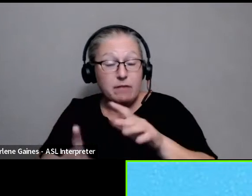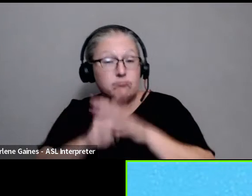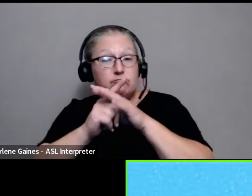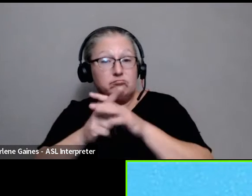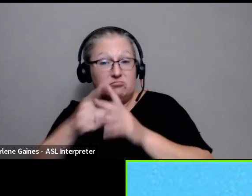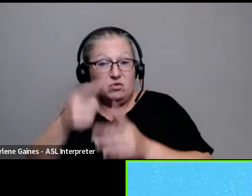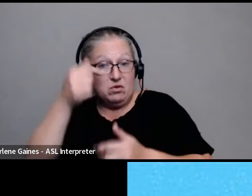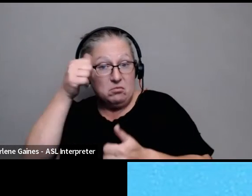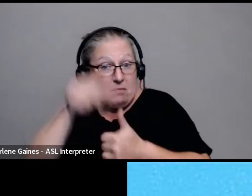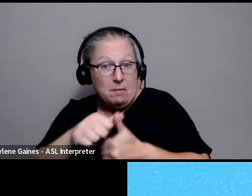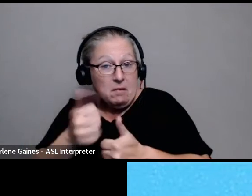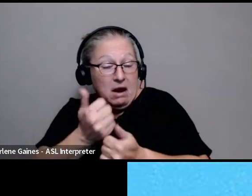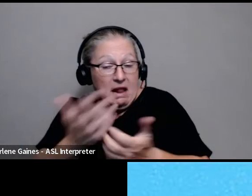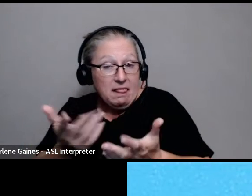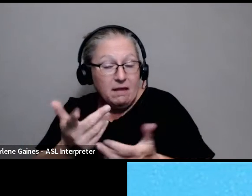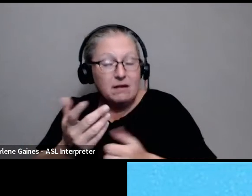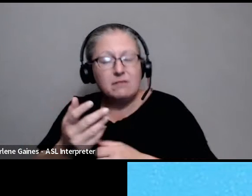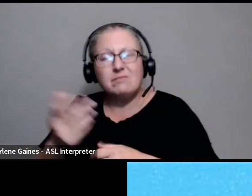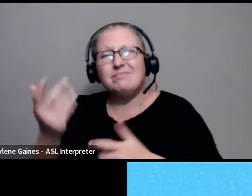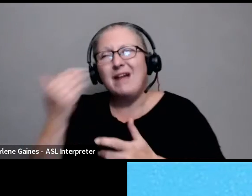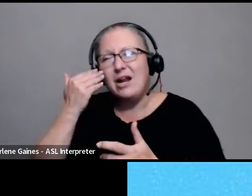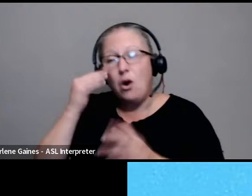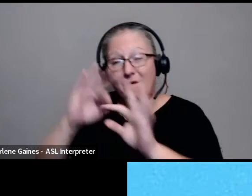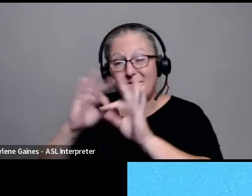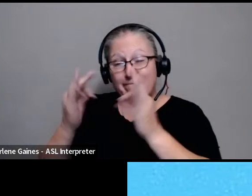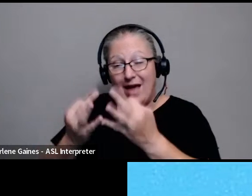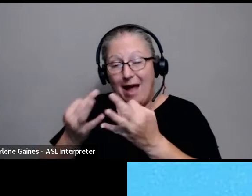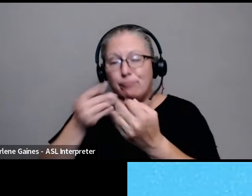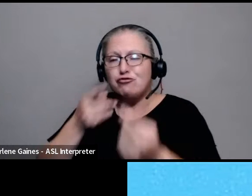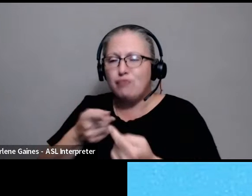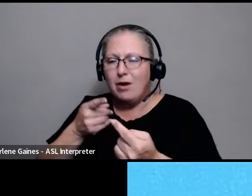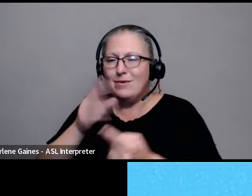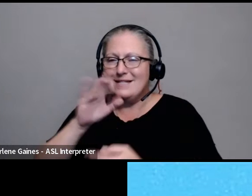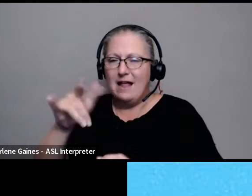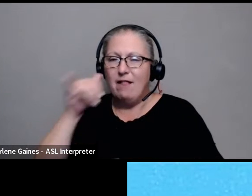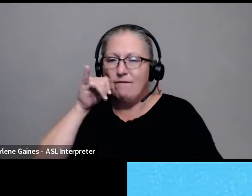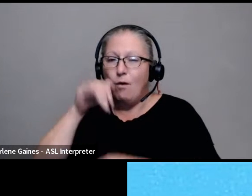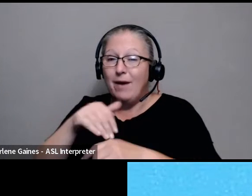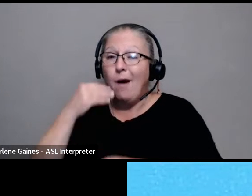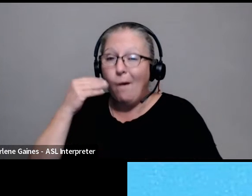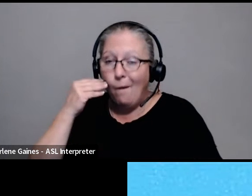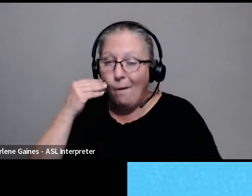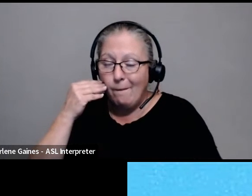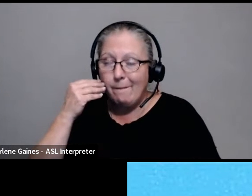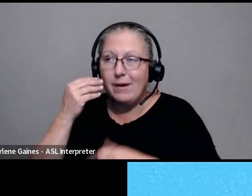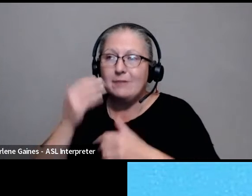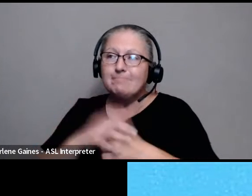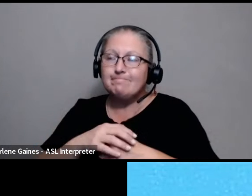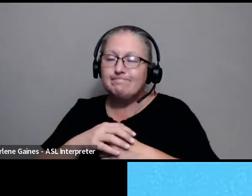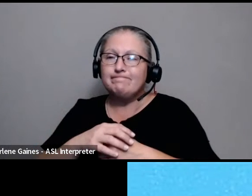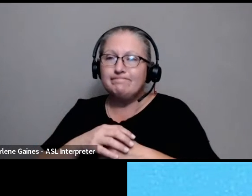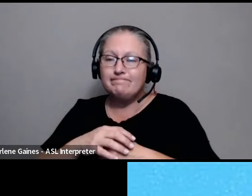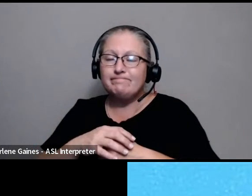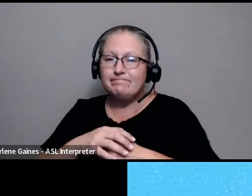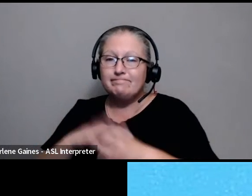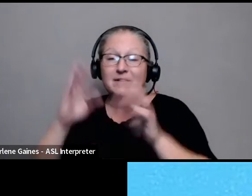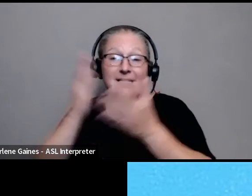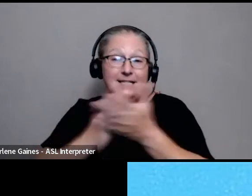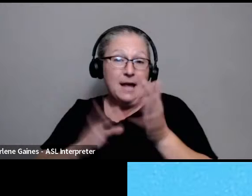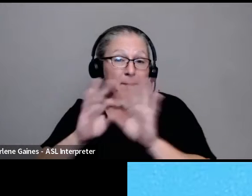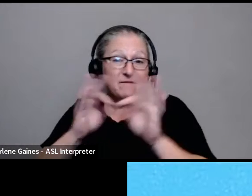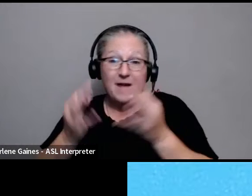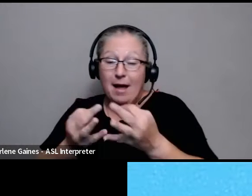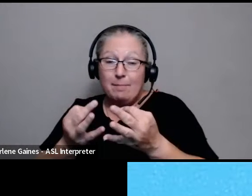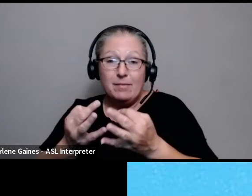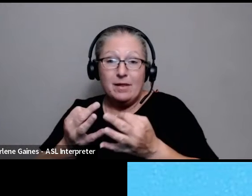head? I know that families do struggle with cell phone use at home. There are families